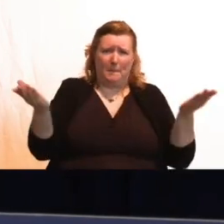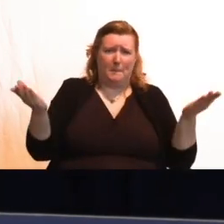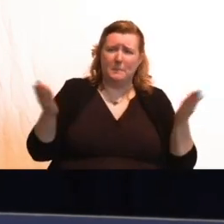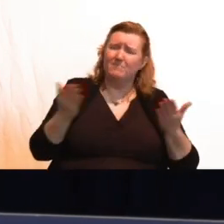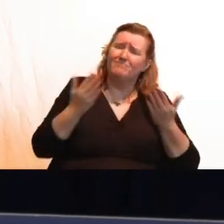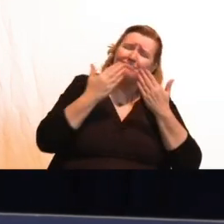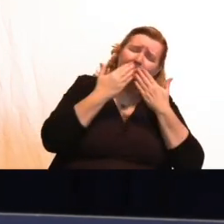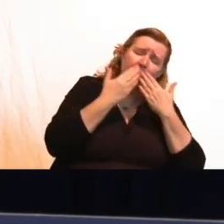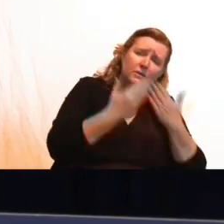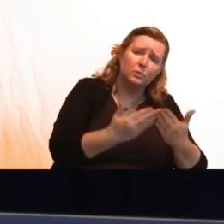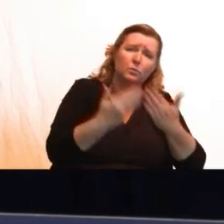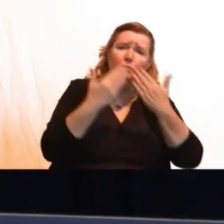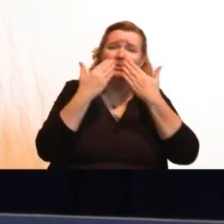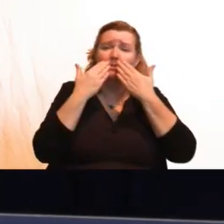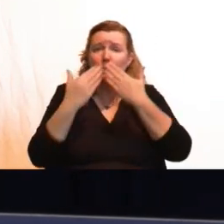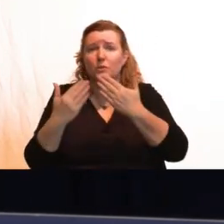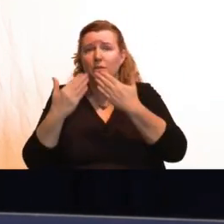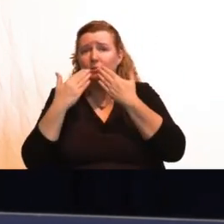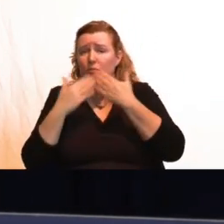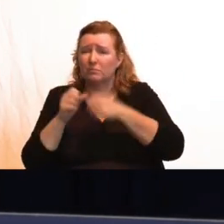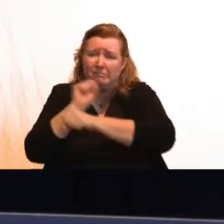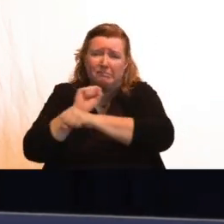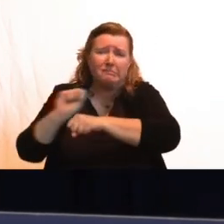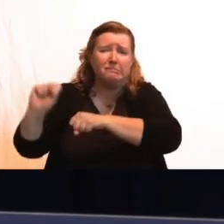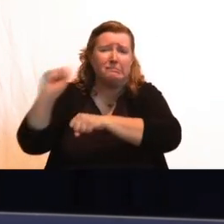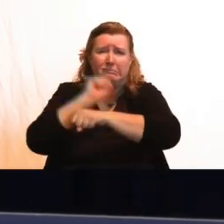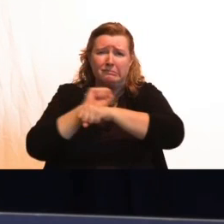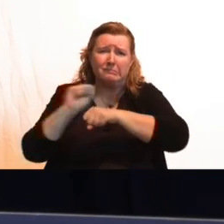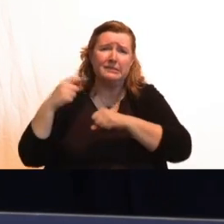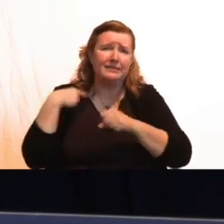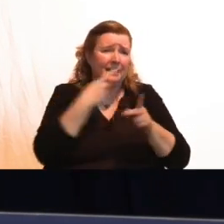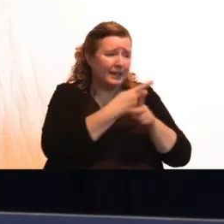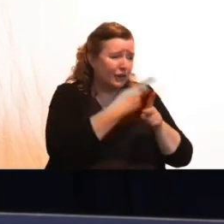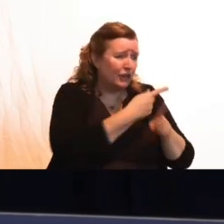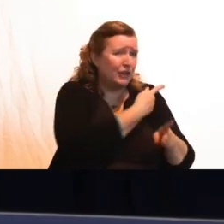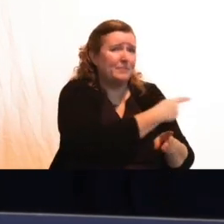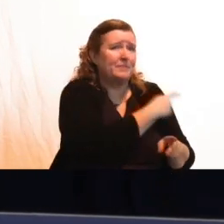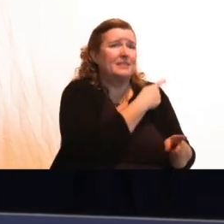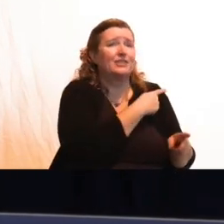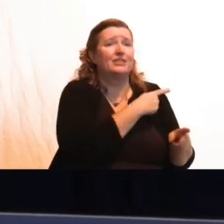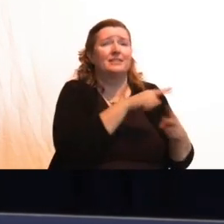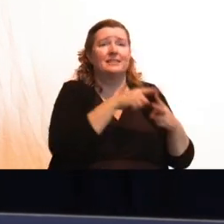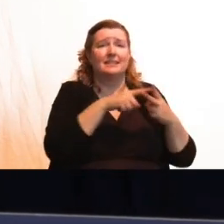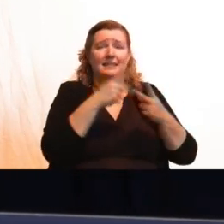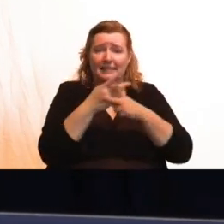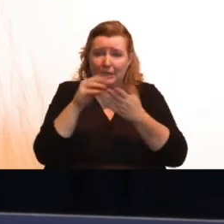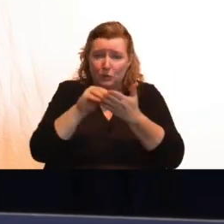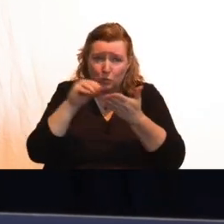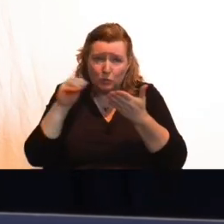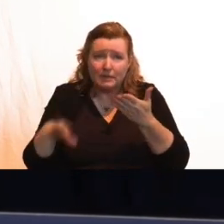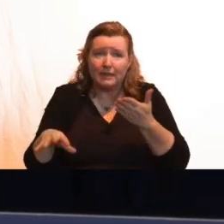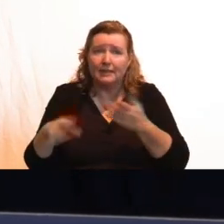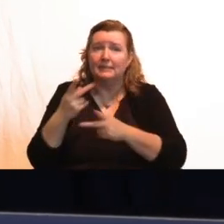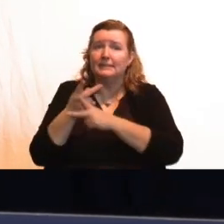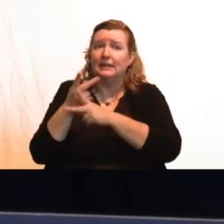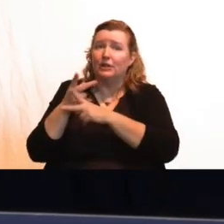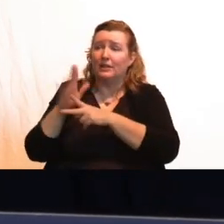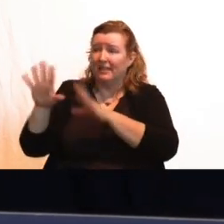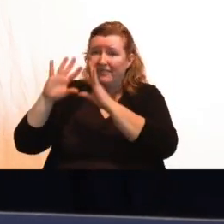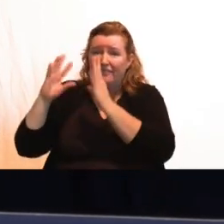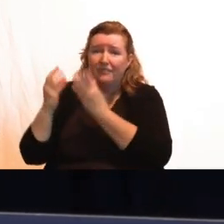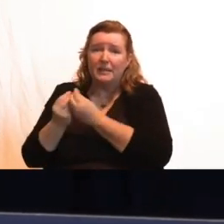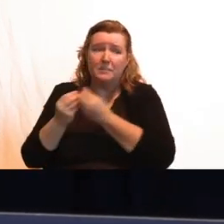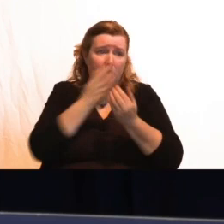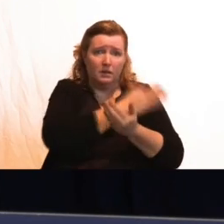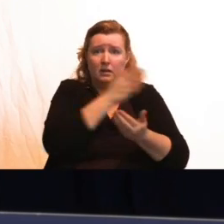families. That gratitude and thanks also extends to the hundreds of physicians, pharmacists, technicians, and